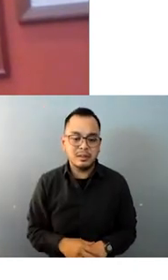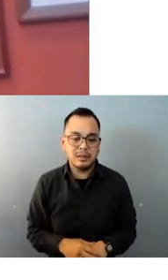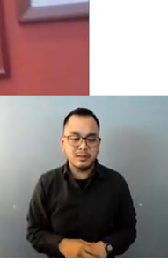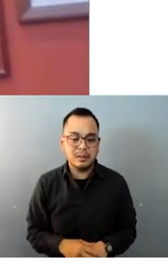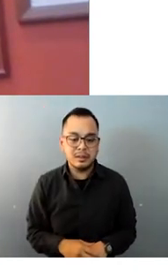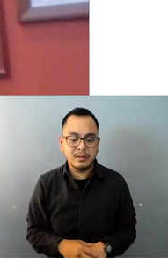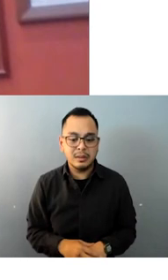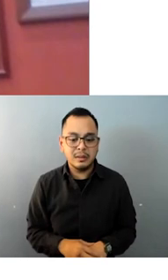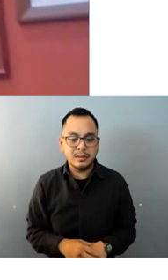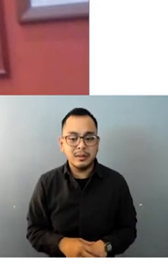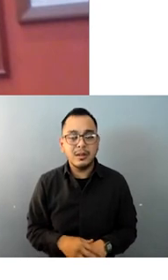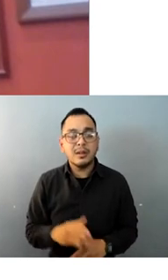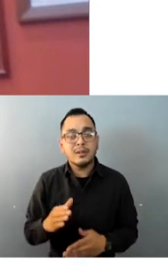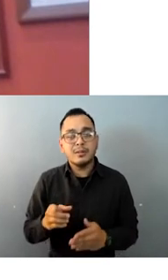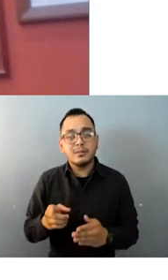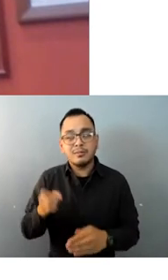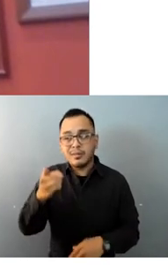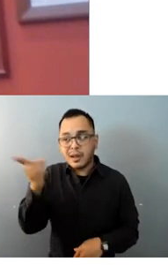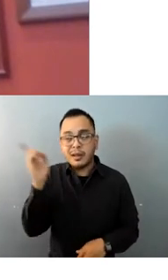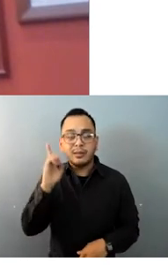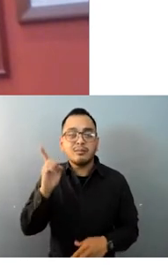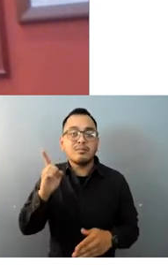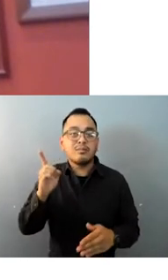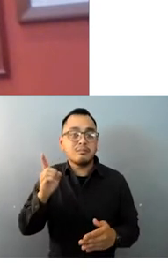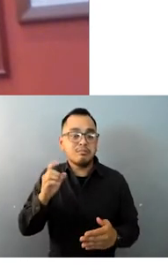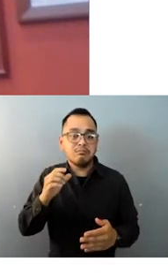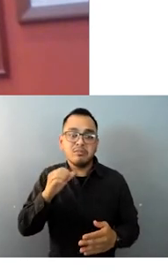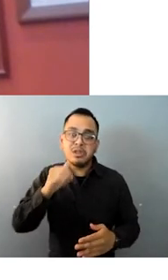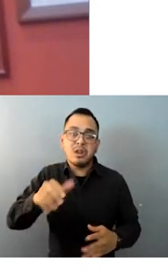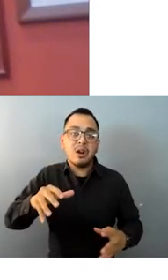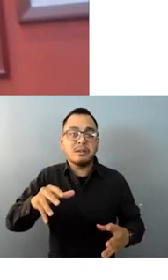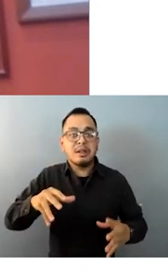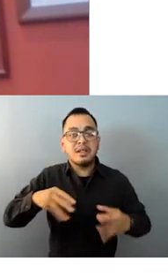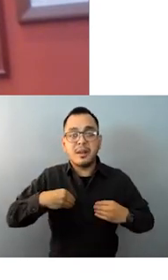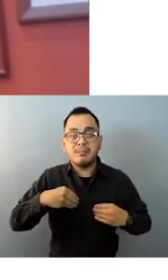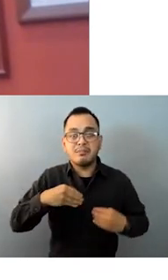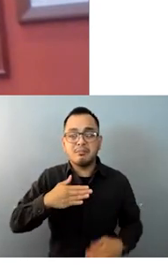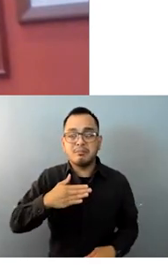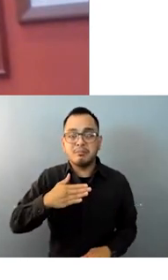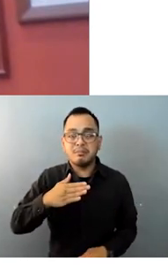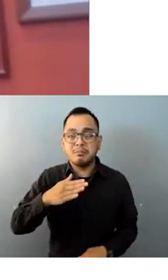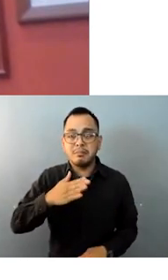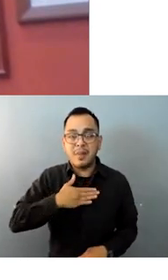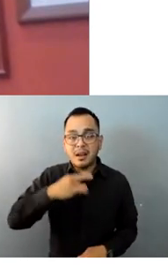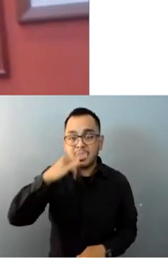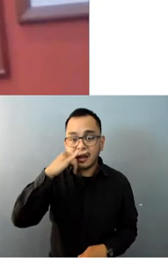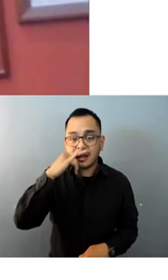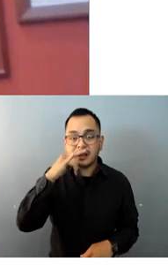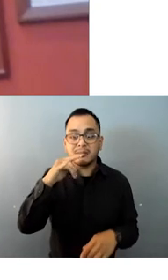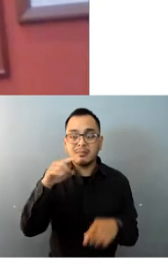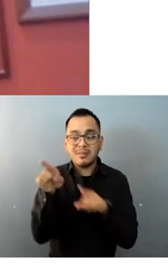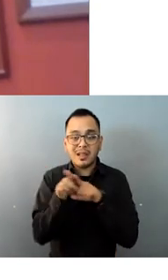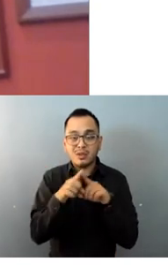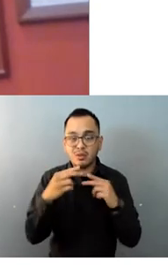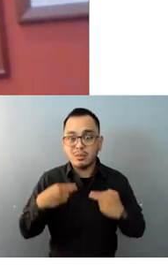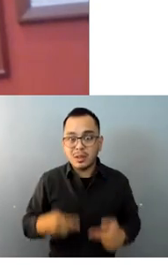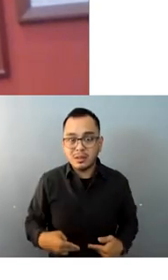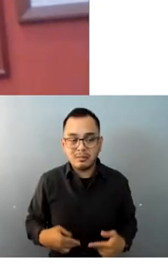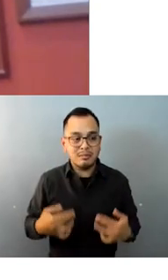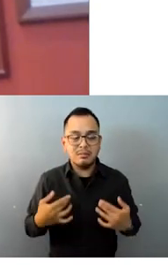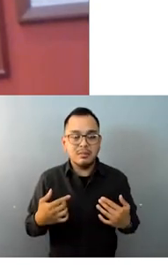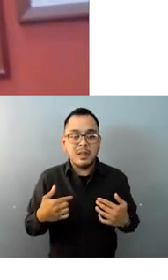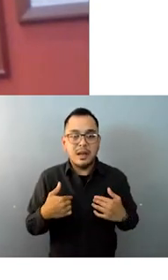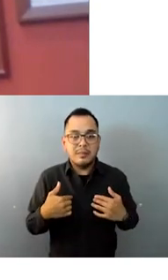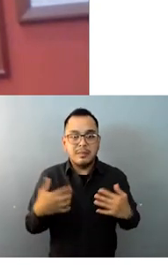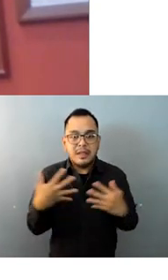their unwillingness to accept your child as a human being, and acting on that fear.